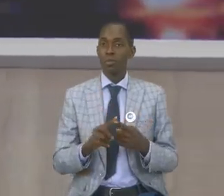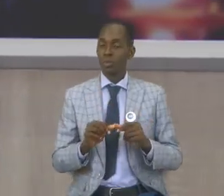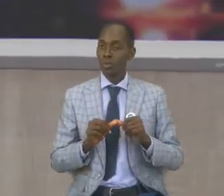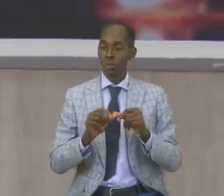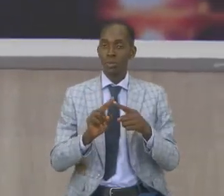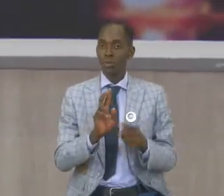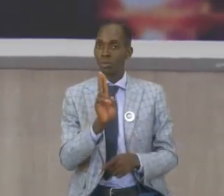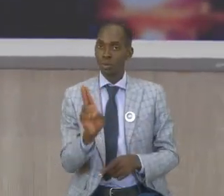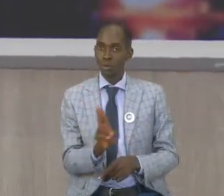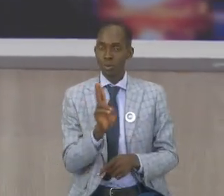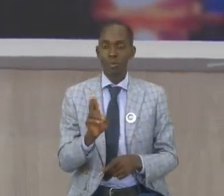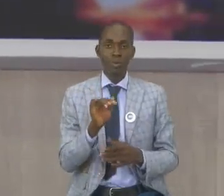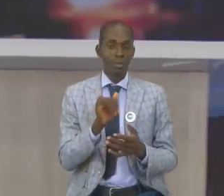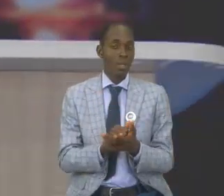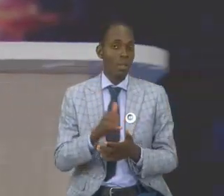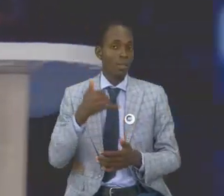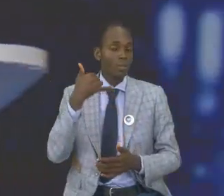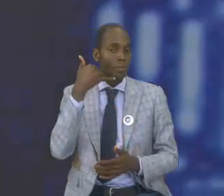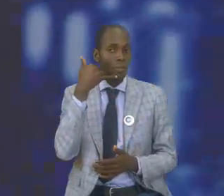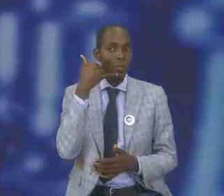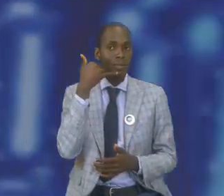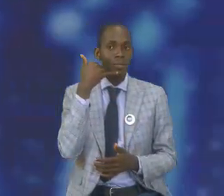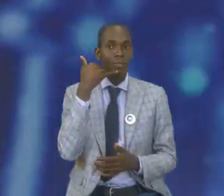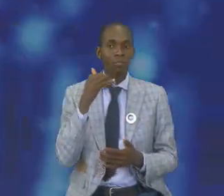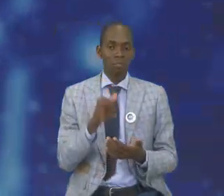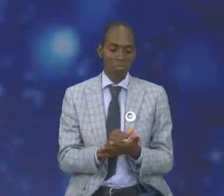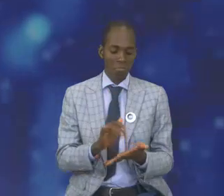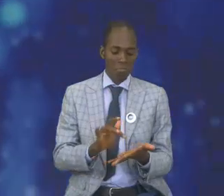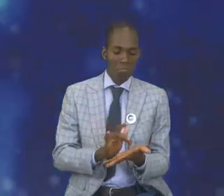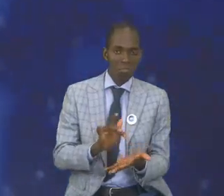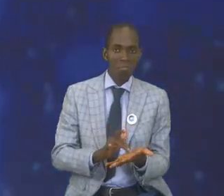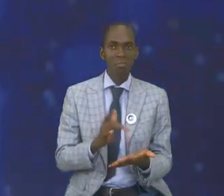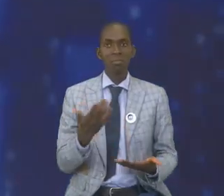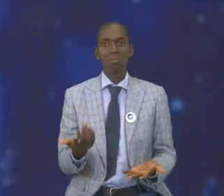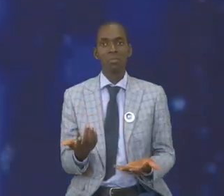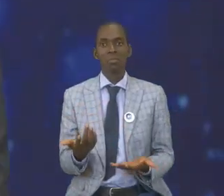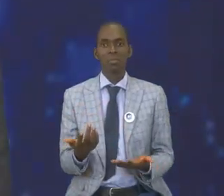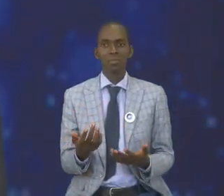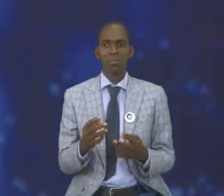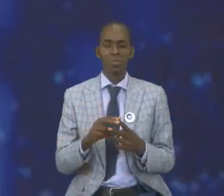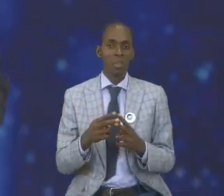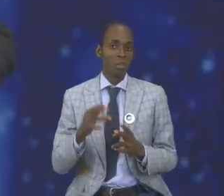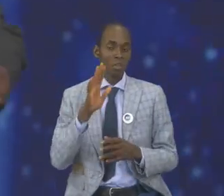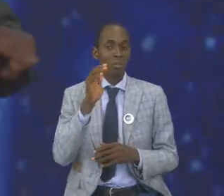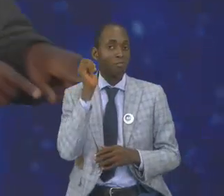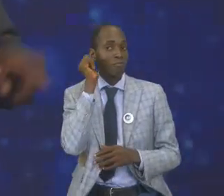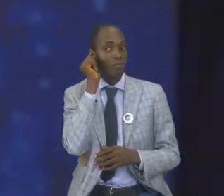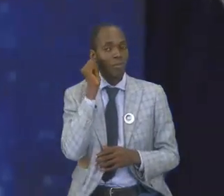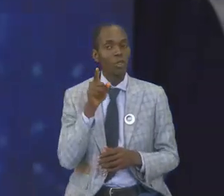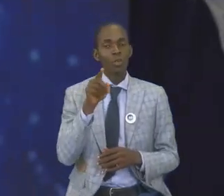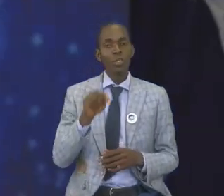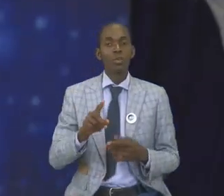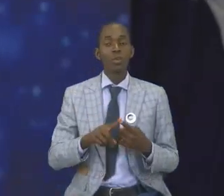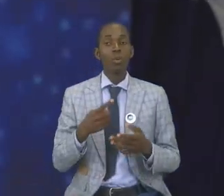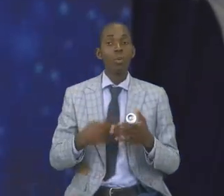using that telephone, that tablet, or that cell phone, you have to recharge